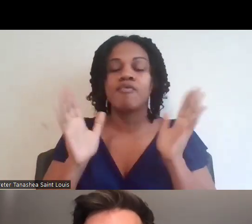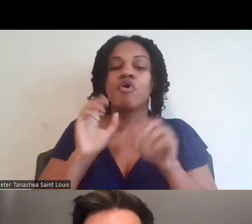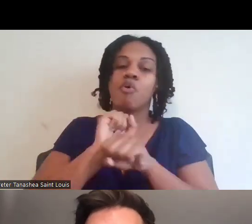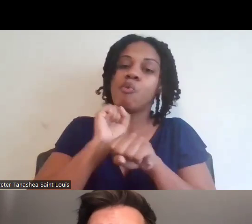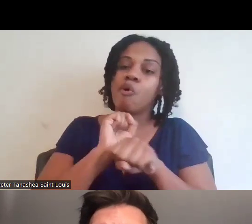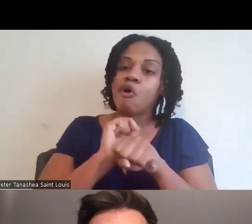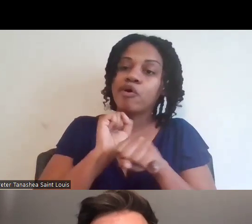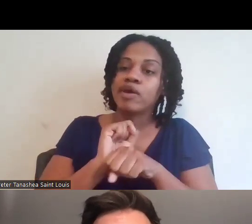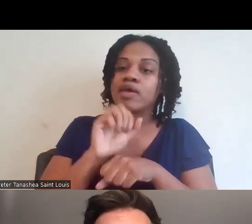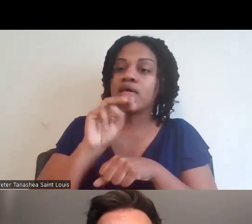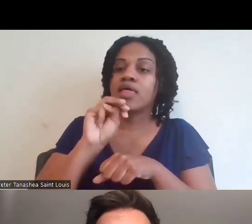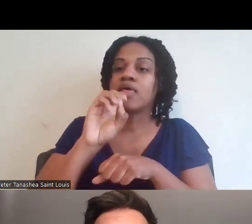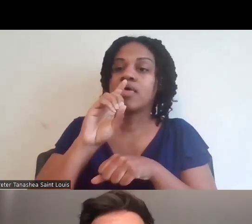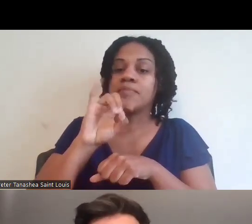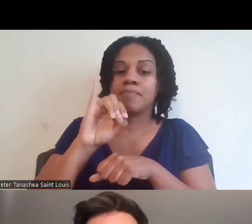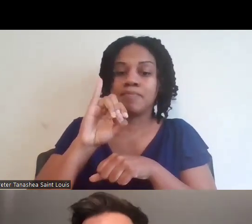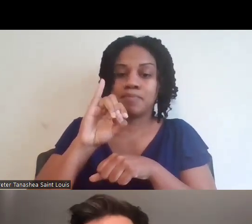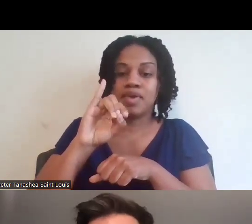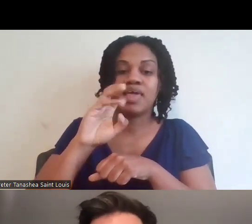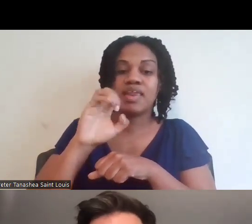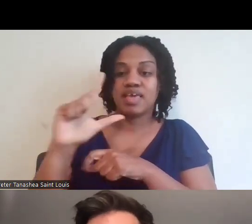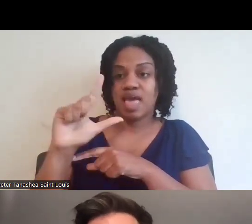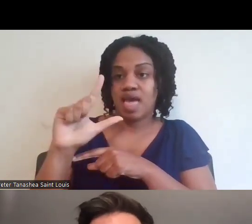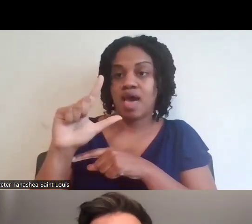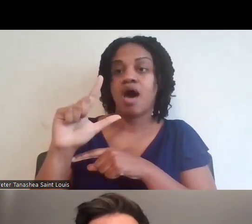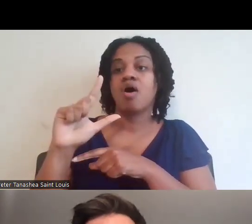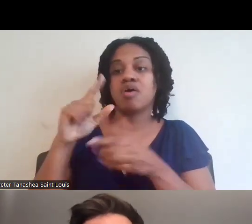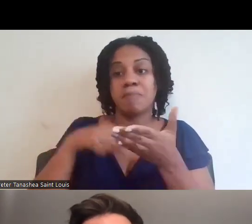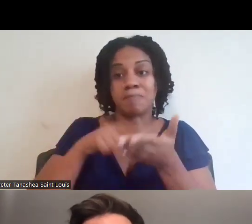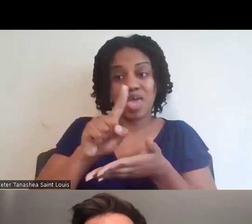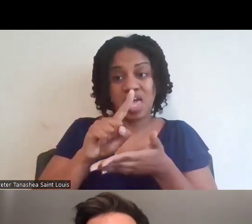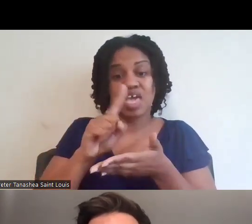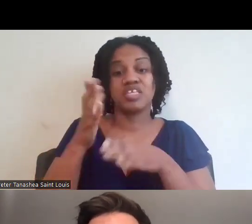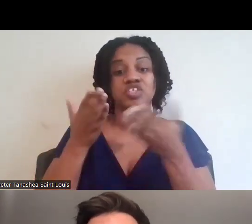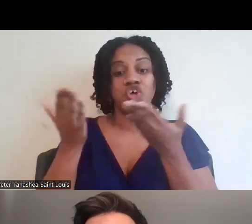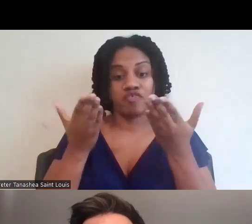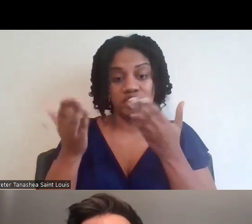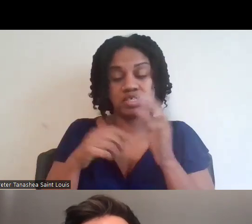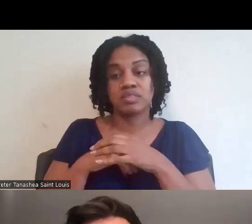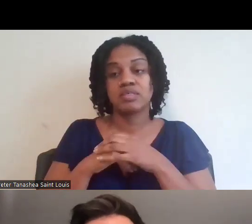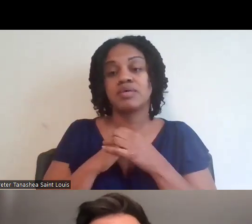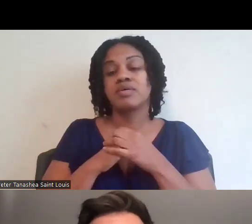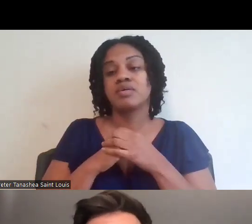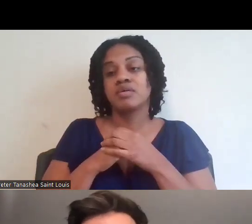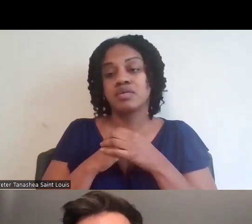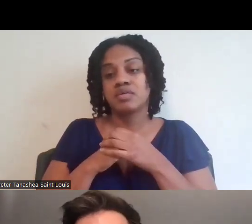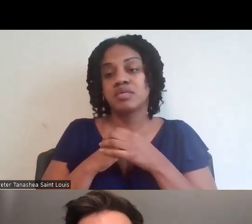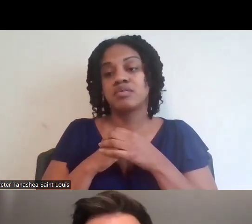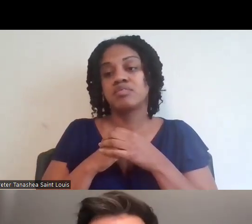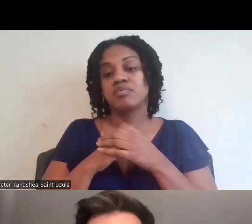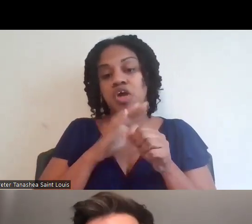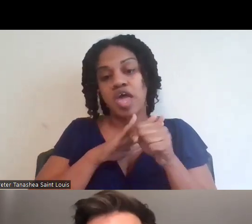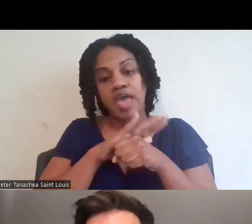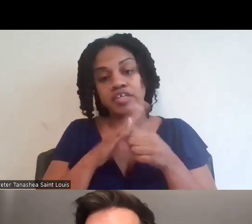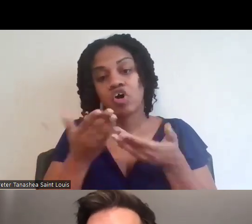the Medi-Cal environment, but also private pay services, the opportunities for area agencies on aging to